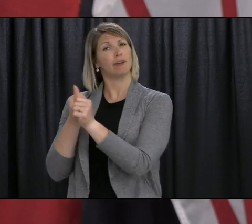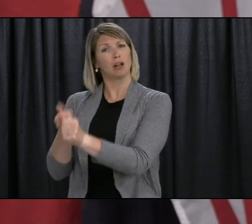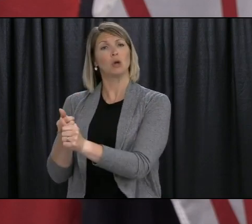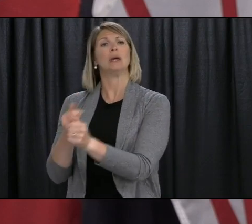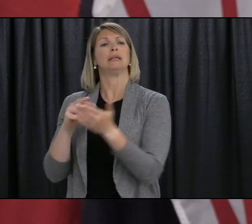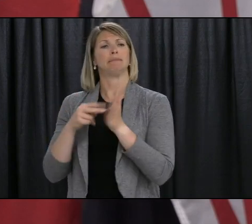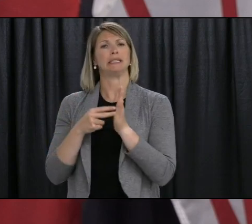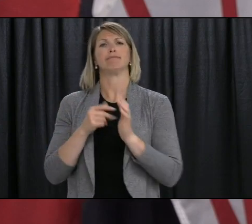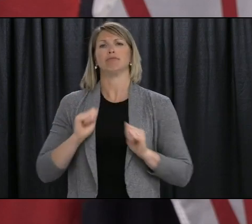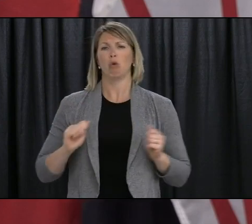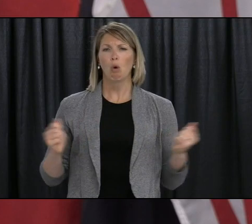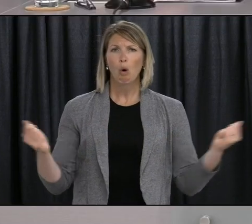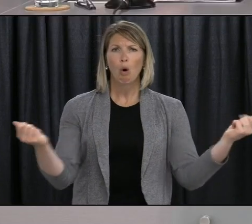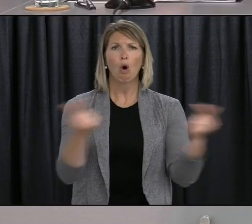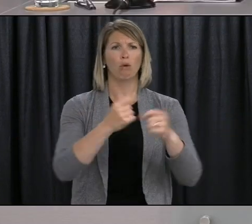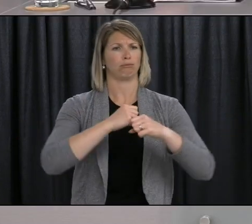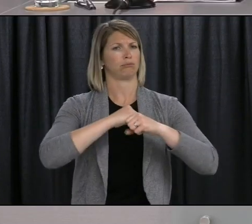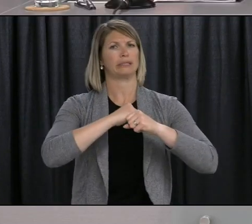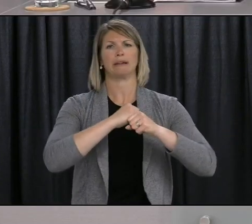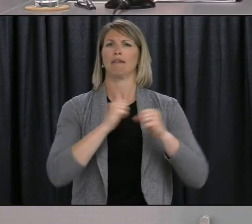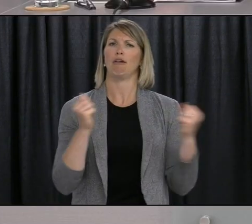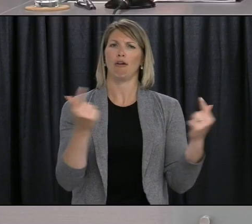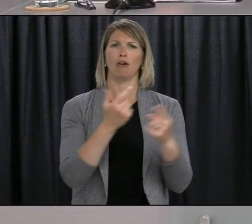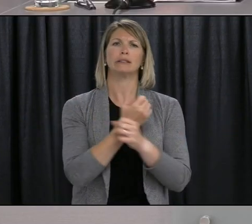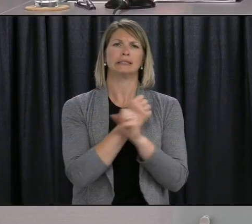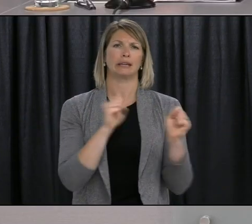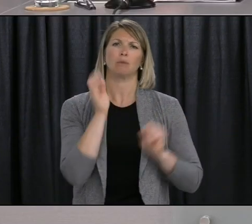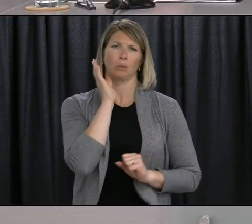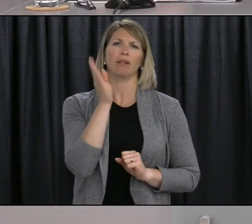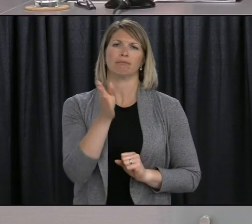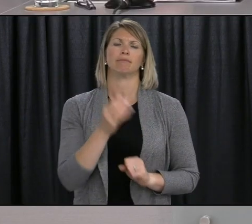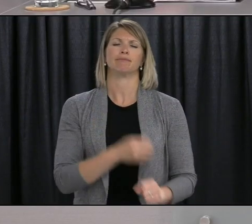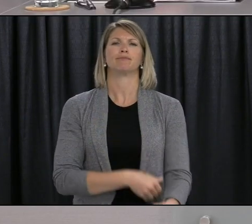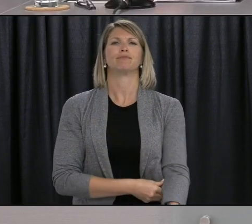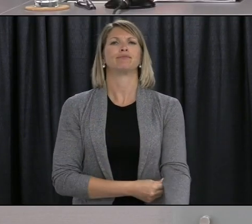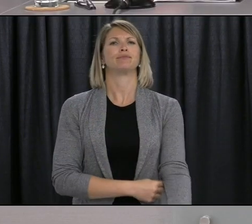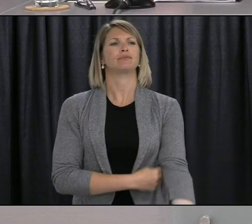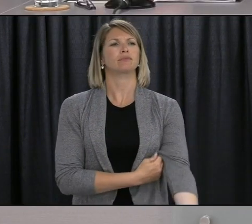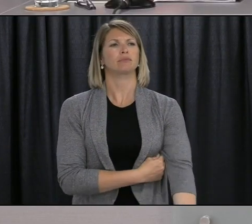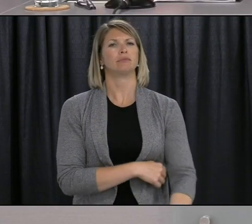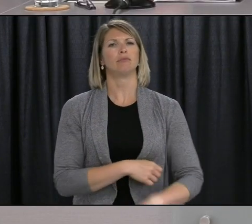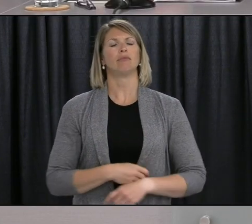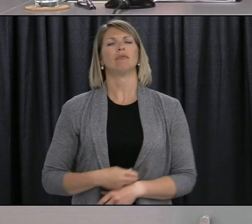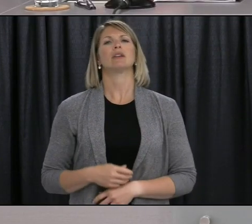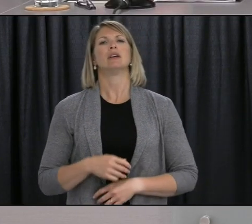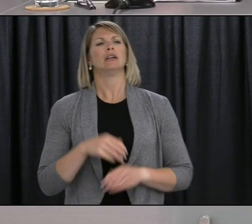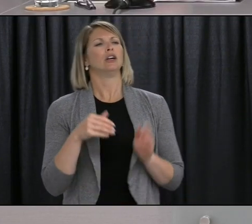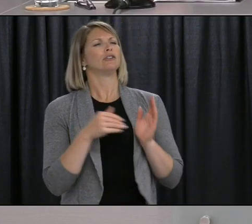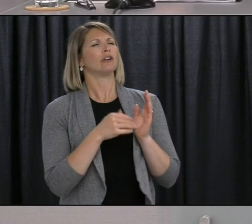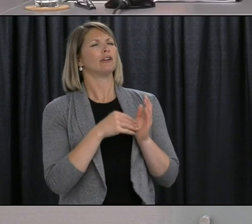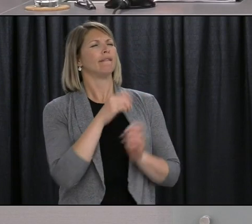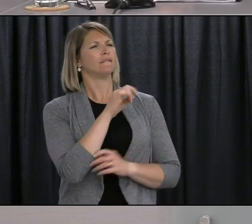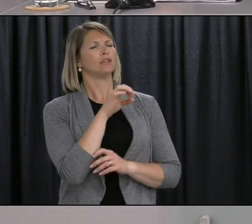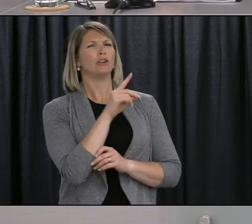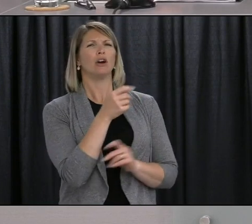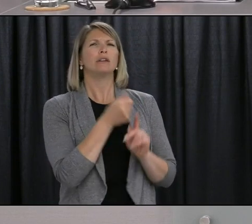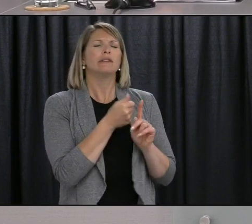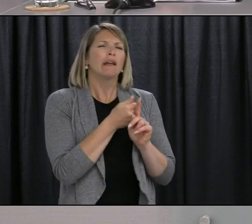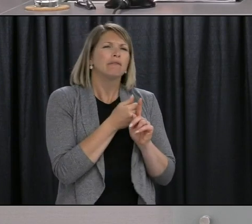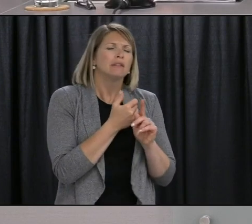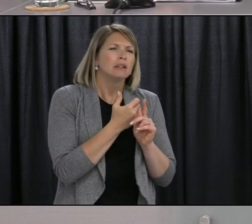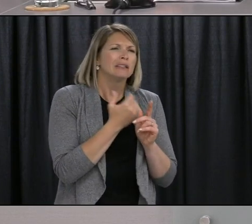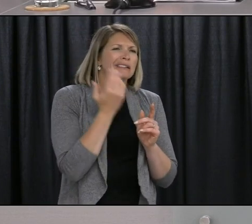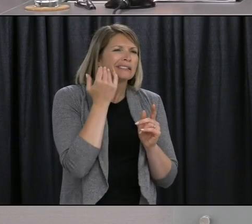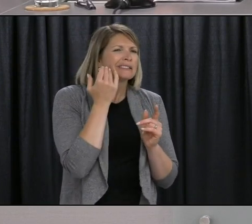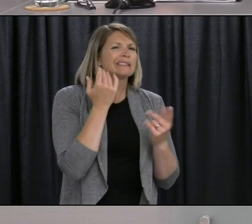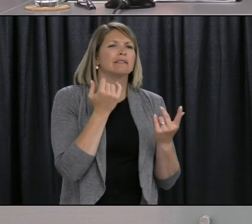safe. Thank you. And Dr. Fitzgerald, you talked a little bit about the virus circulating throughout our communities again.